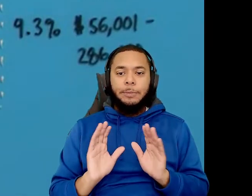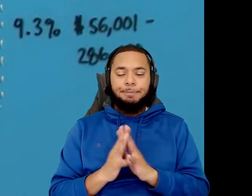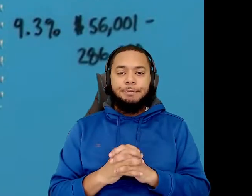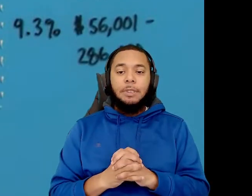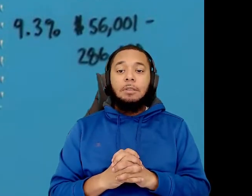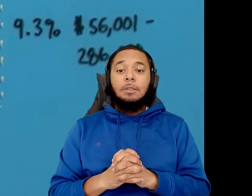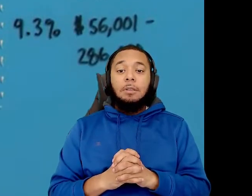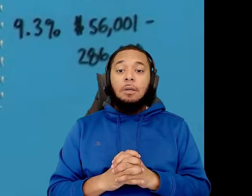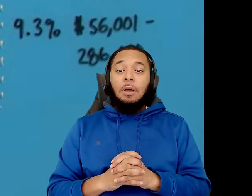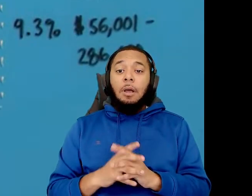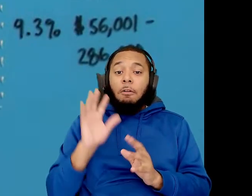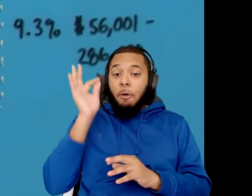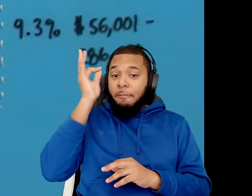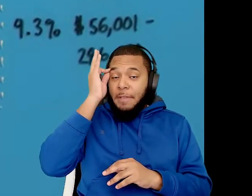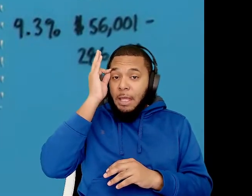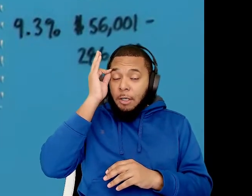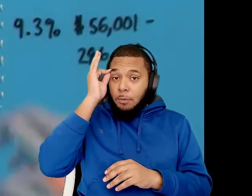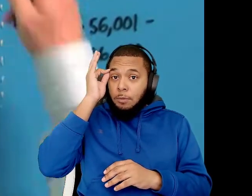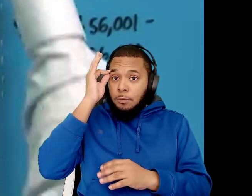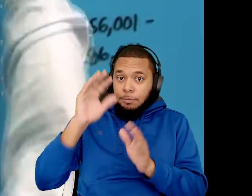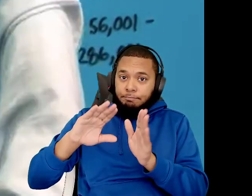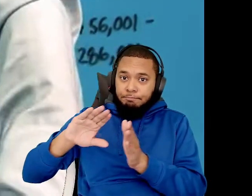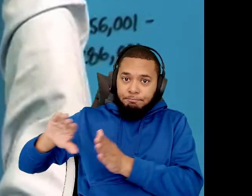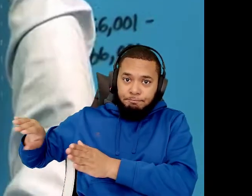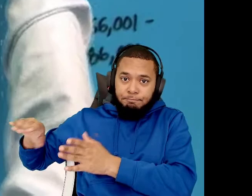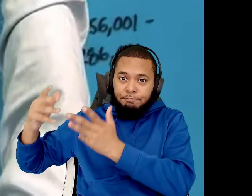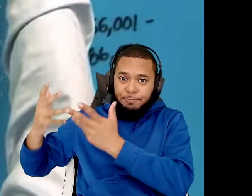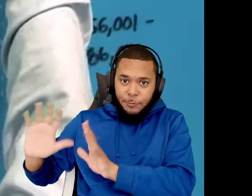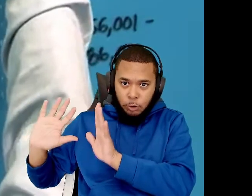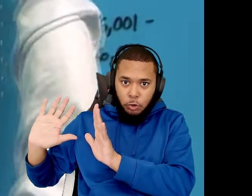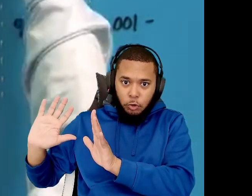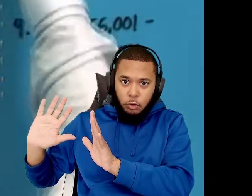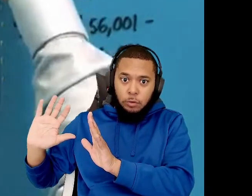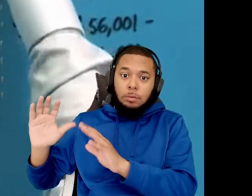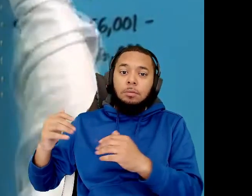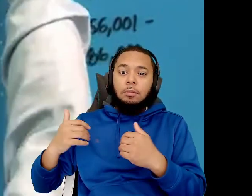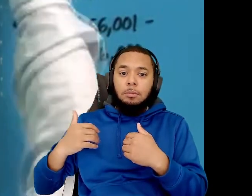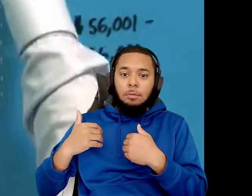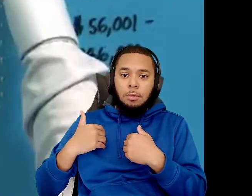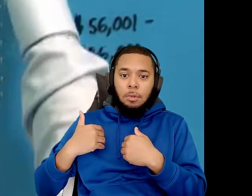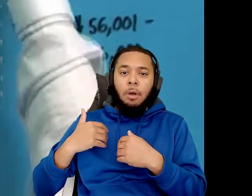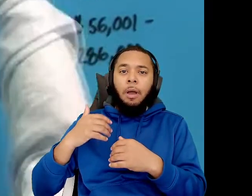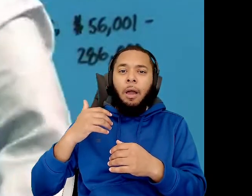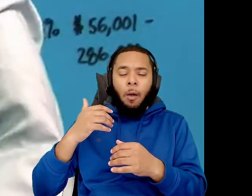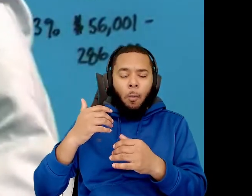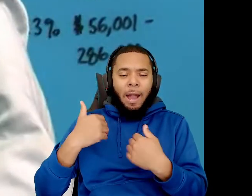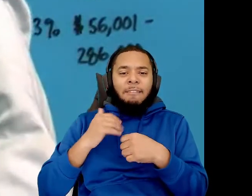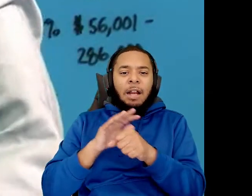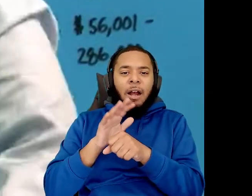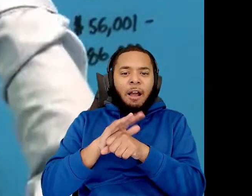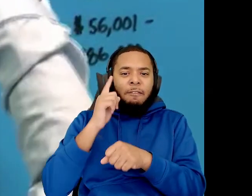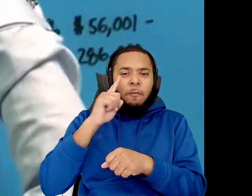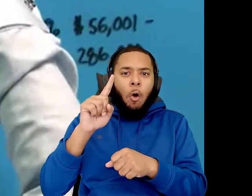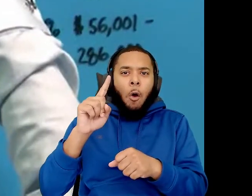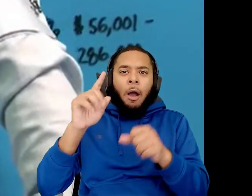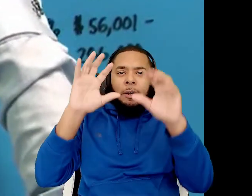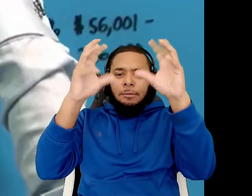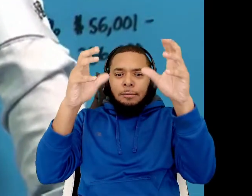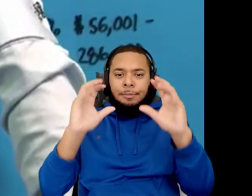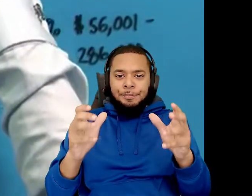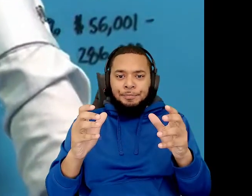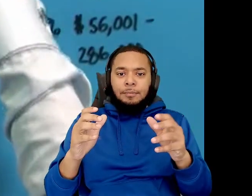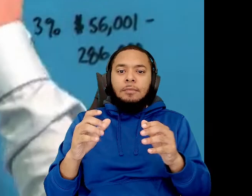So that's it for federal income tax. We had enough money to get into these top two brackets, so we paid 10% on the